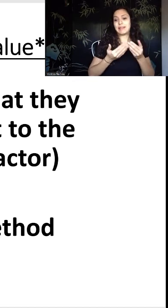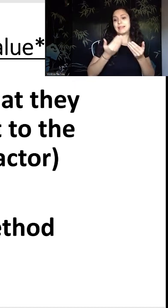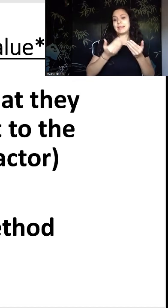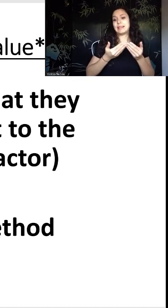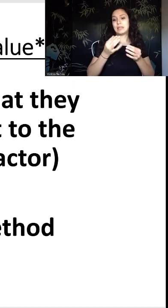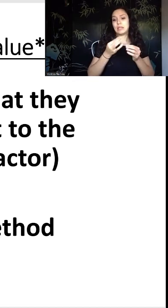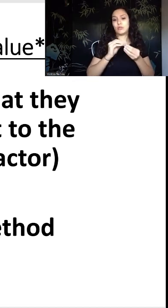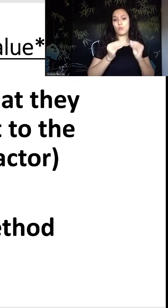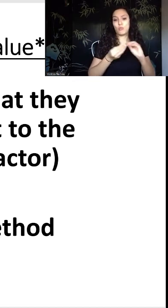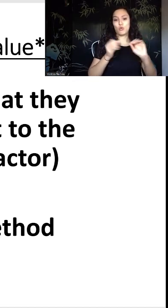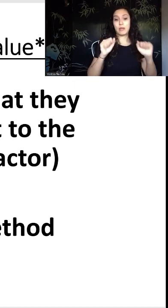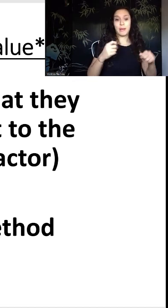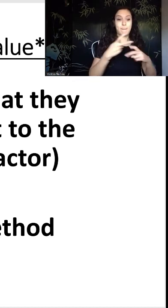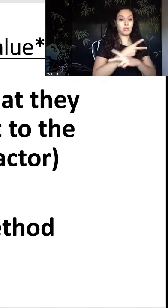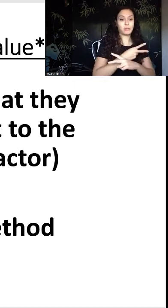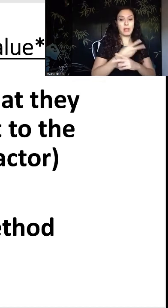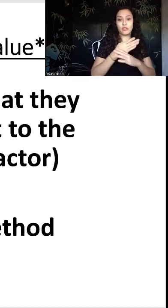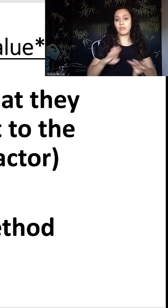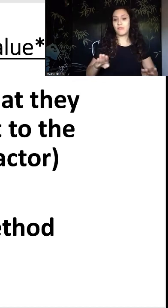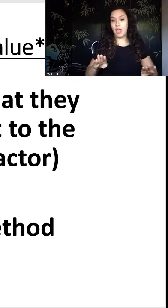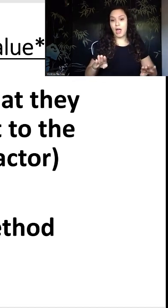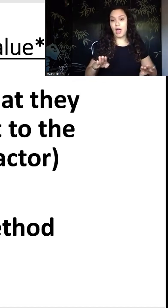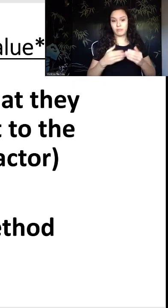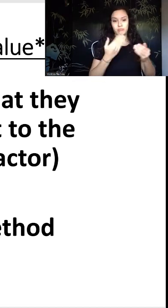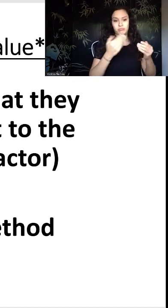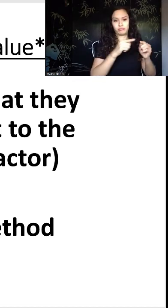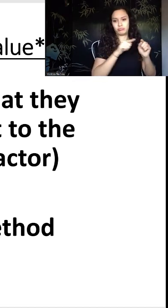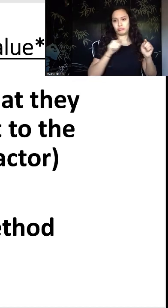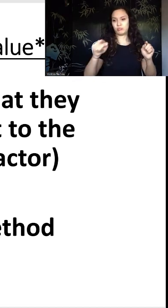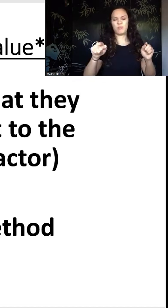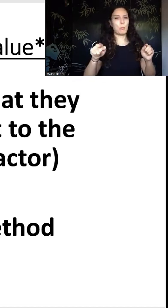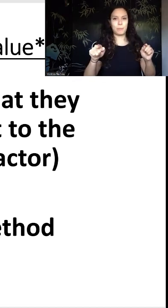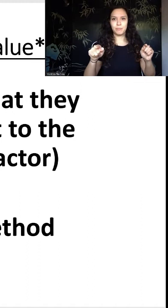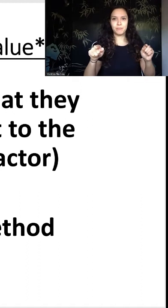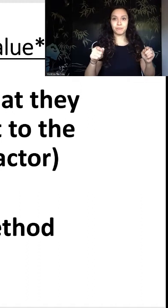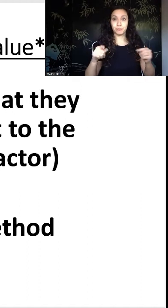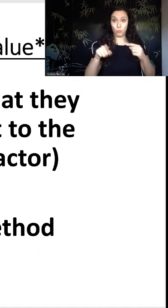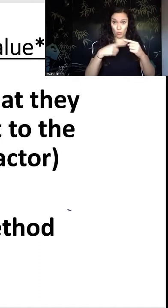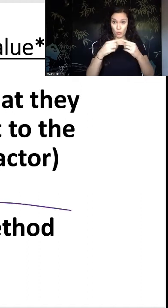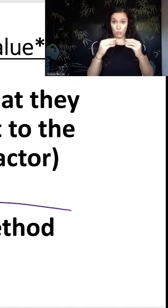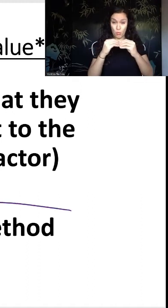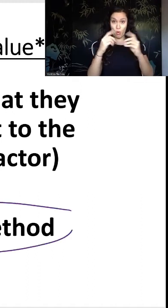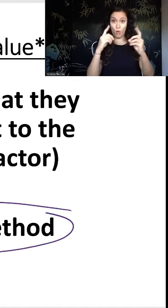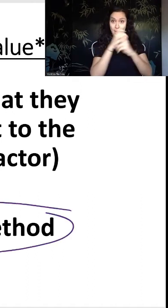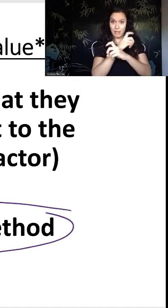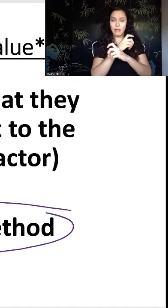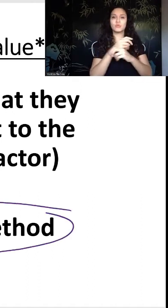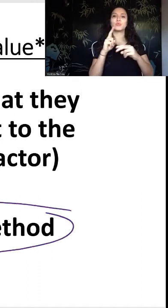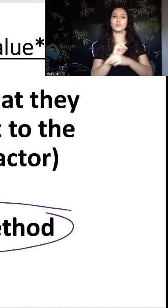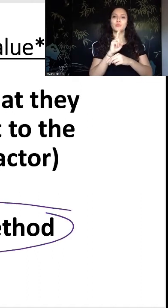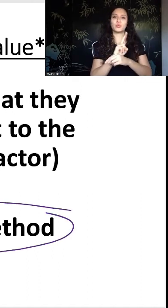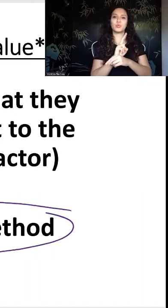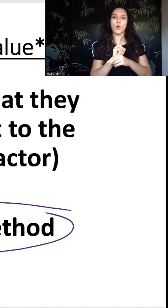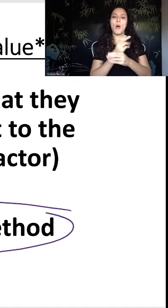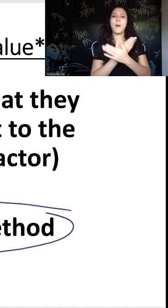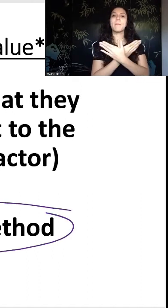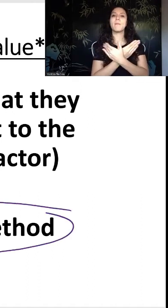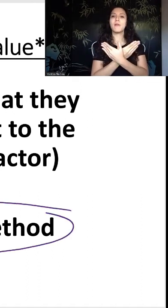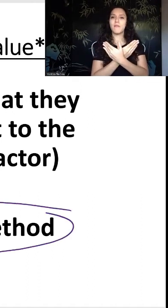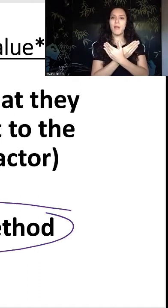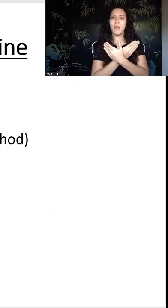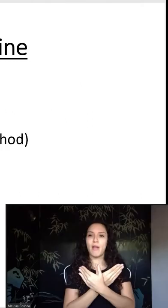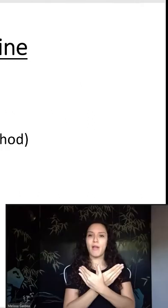if there isn't a number that you can easily multiply or divide by to get to the number across? That's where the butterfly method comes